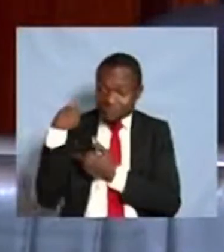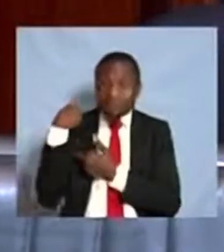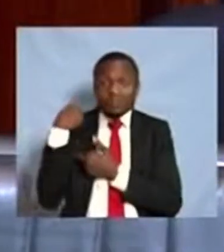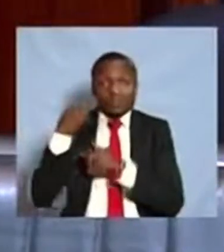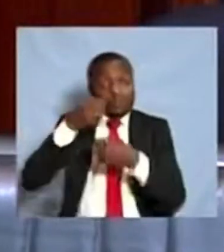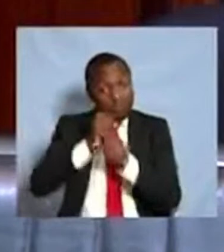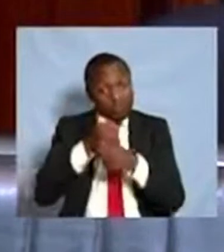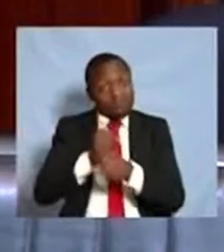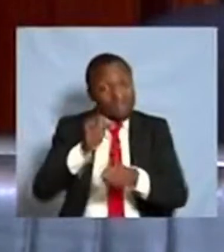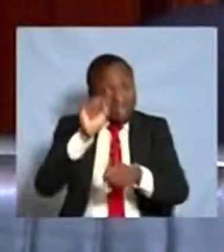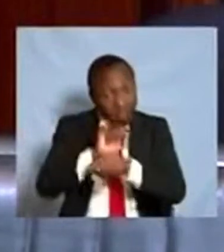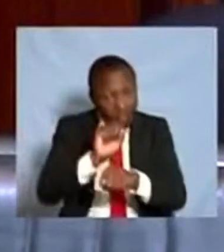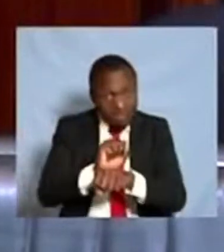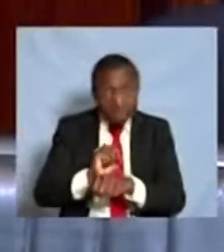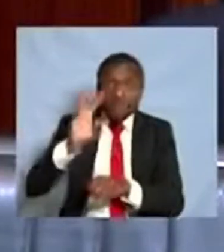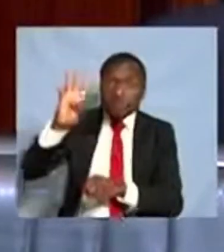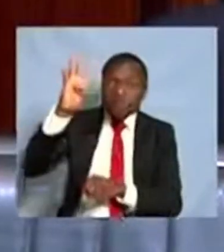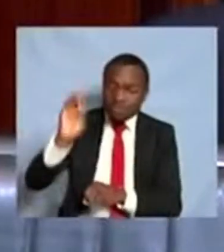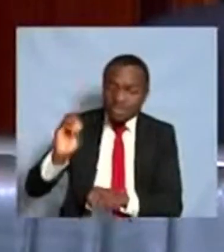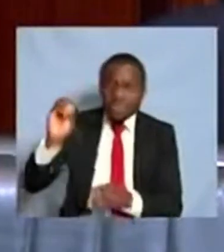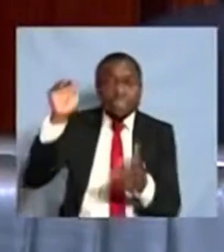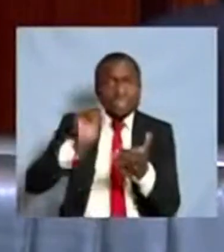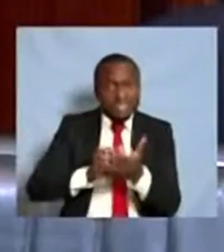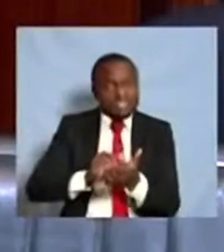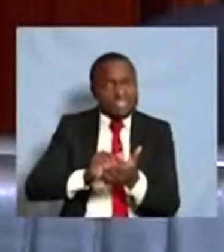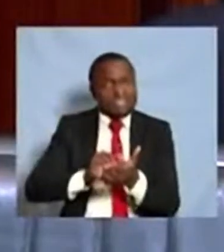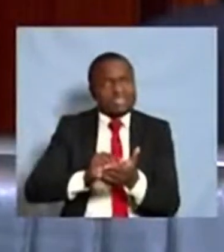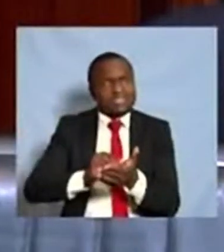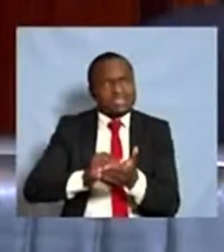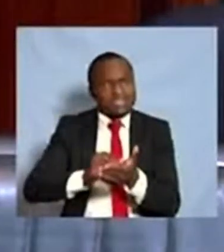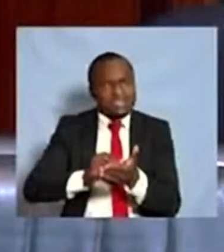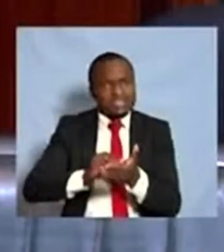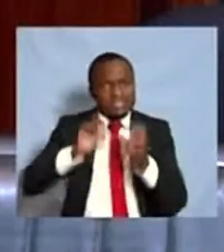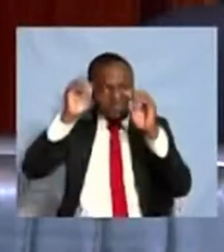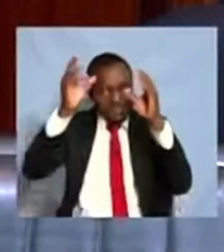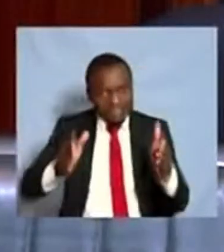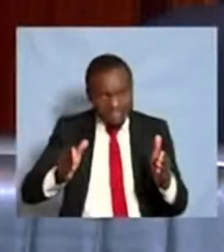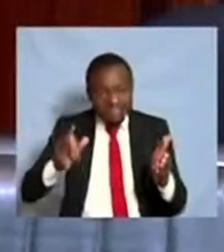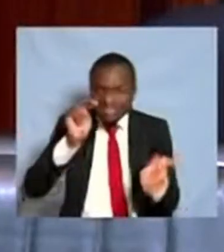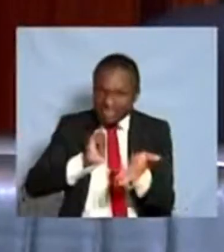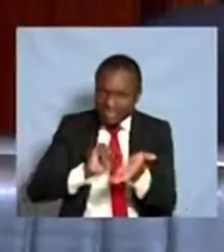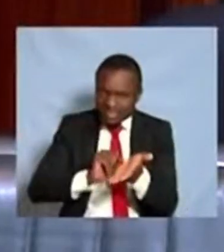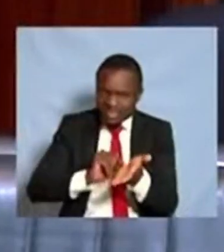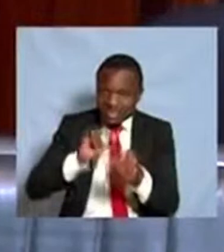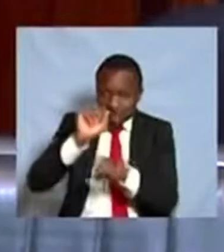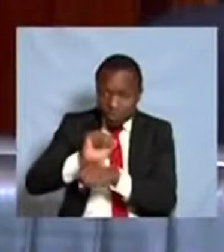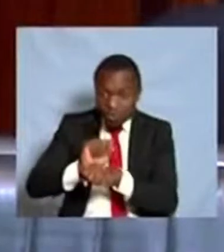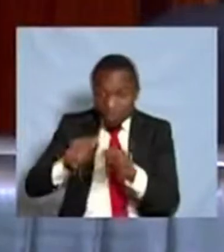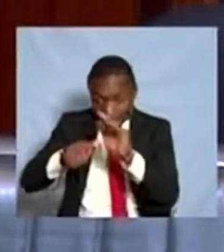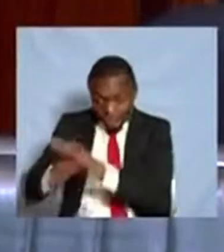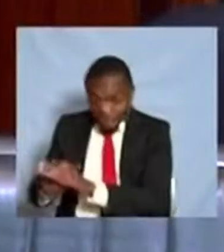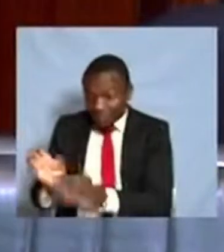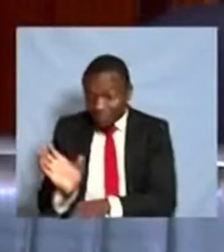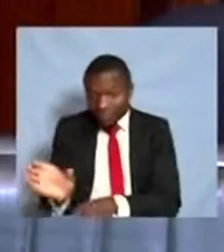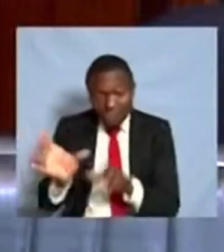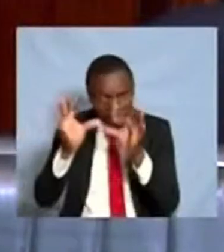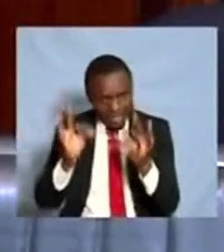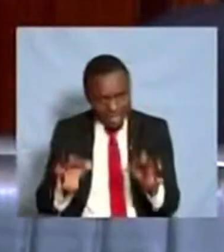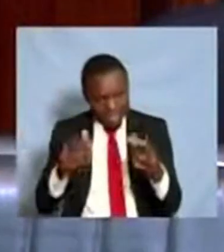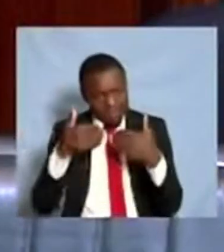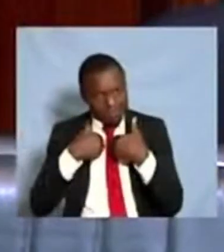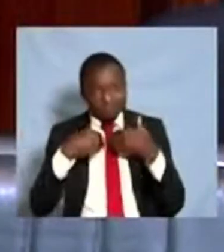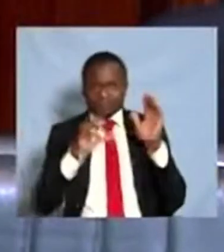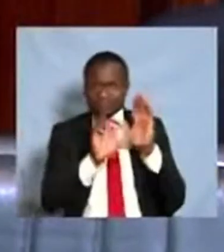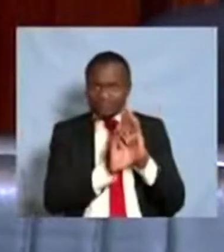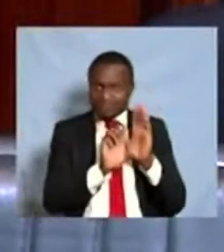be creating jobs, 40,000 teachers, 40,000 nurses. It's the job of the private sector. Now, if you have, for